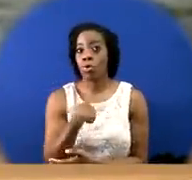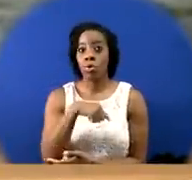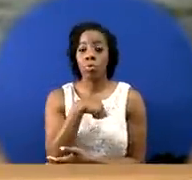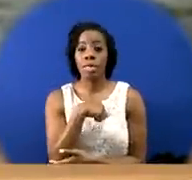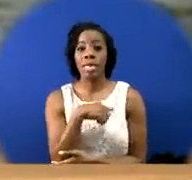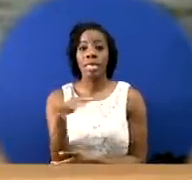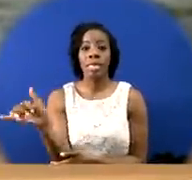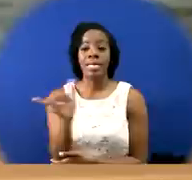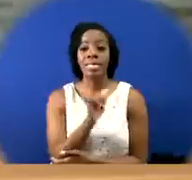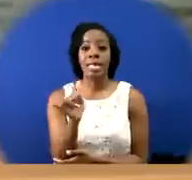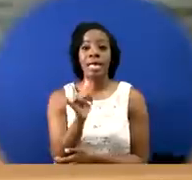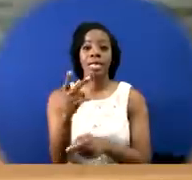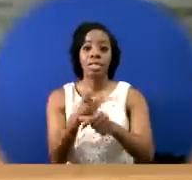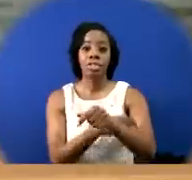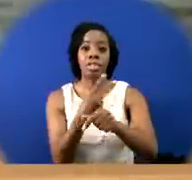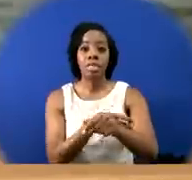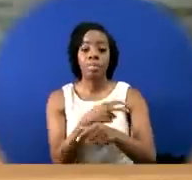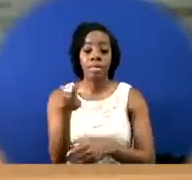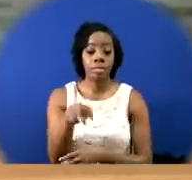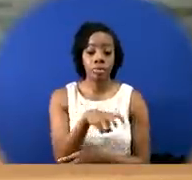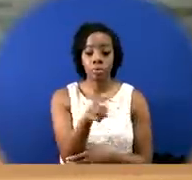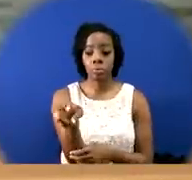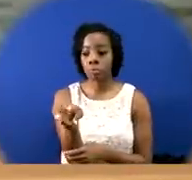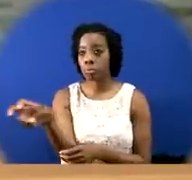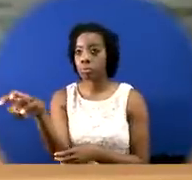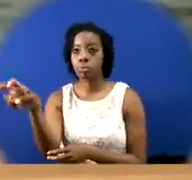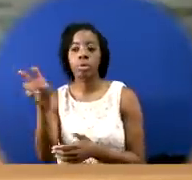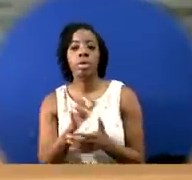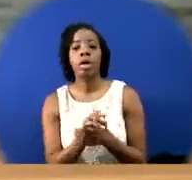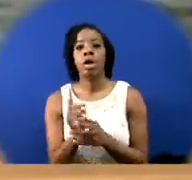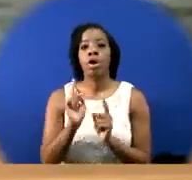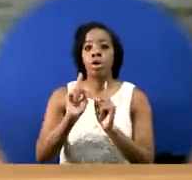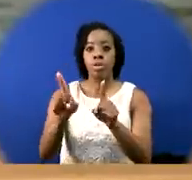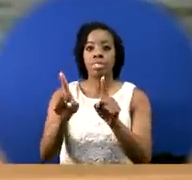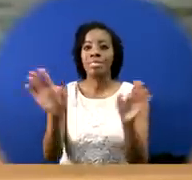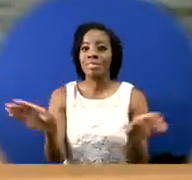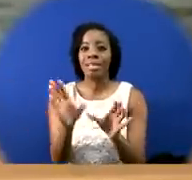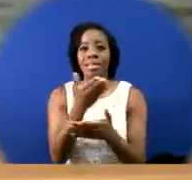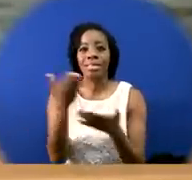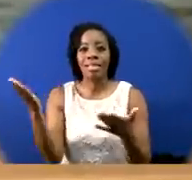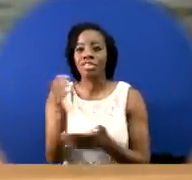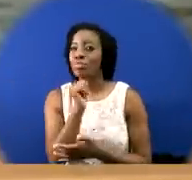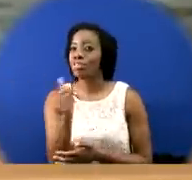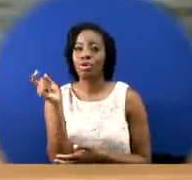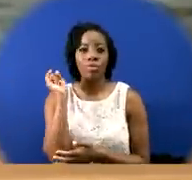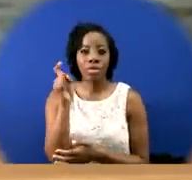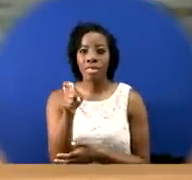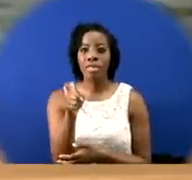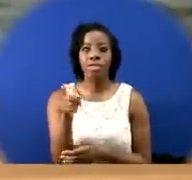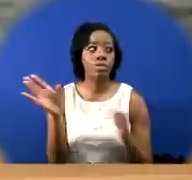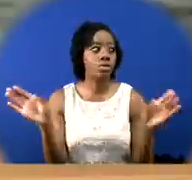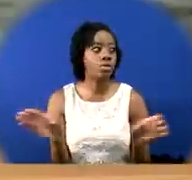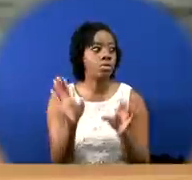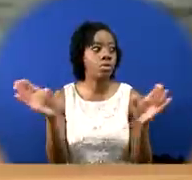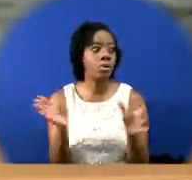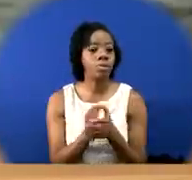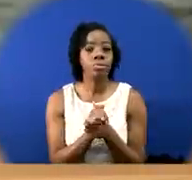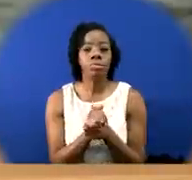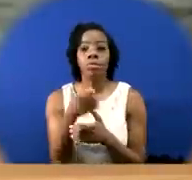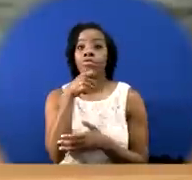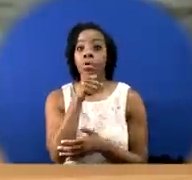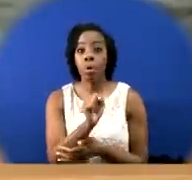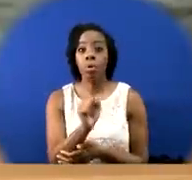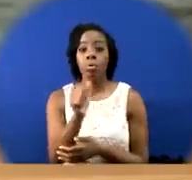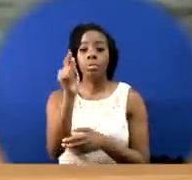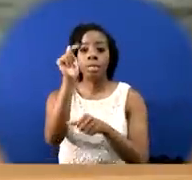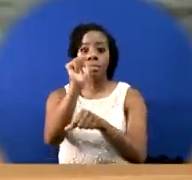have gone astray. All of us have gone in ways we should not have gone. As a matter of fact, oh, David in the Old Testament, that